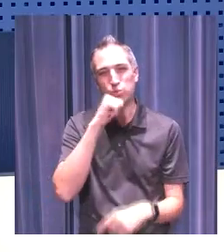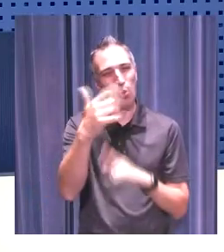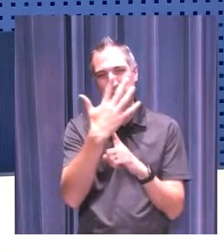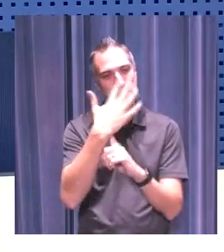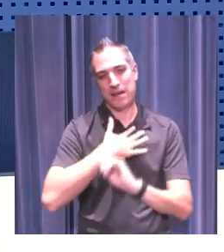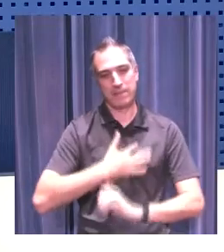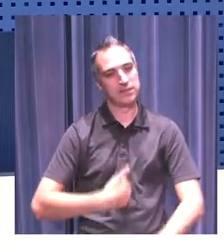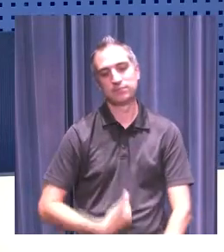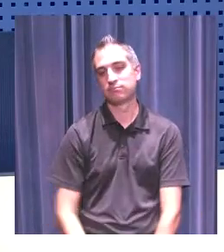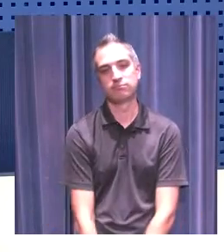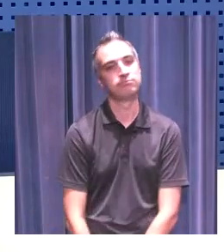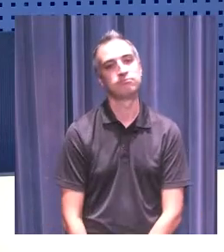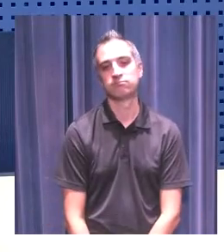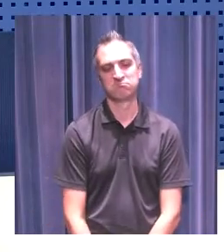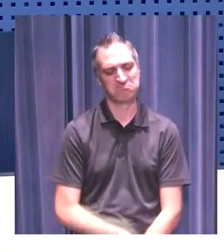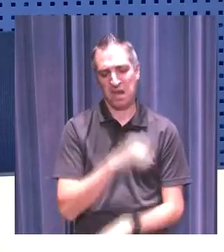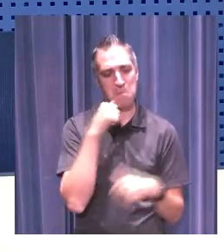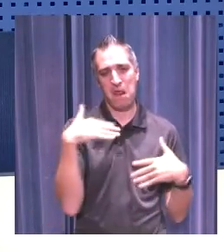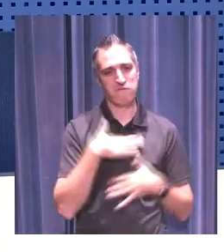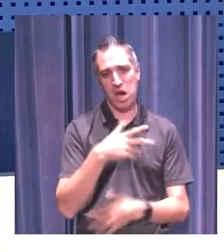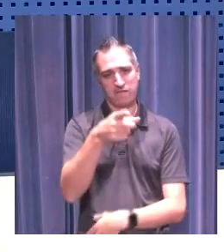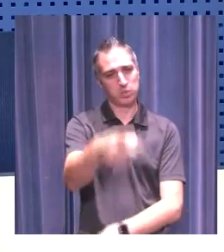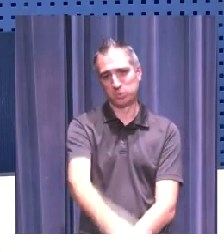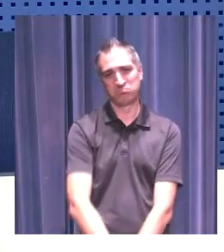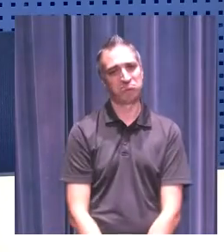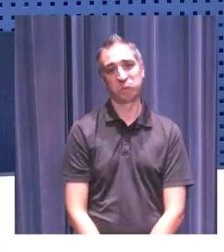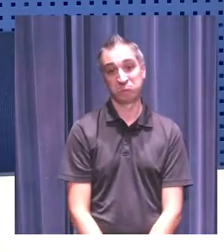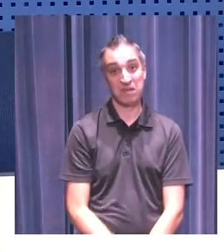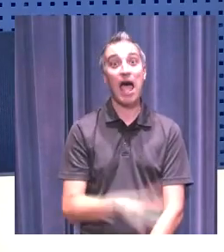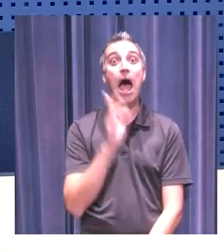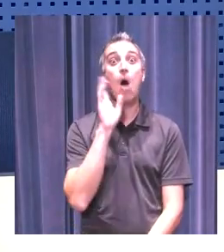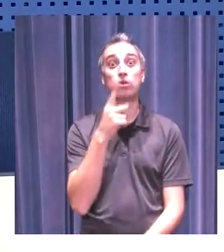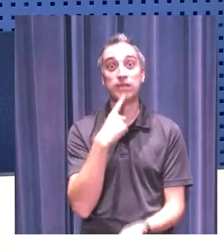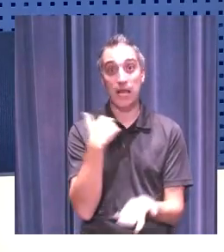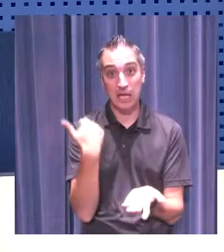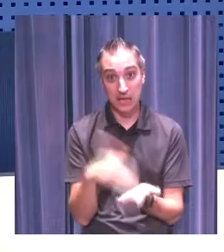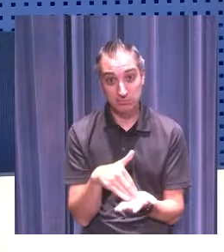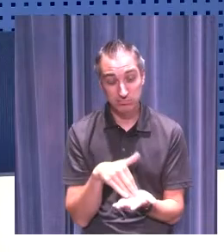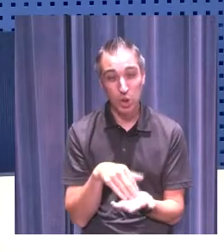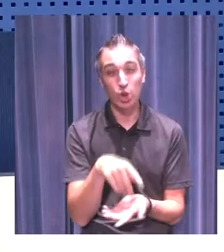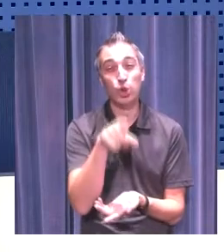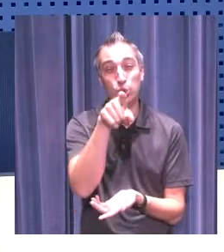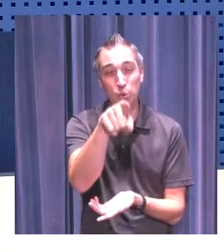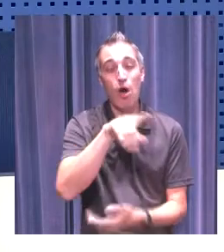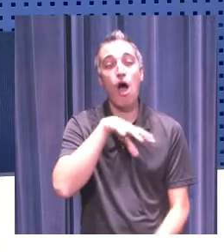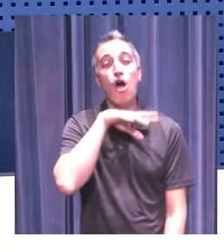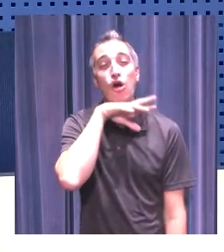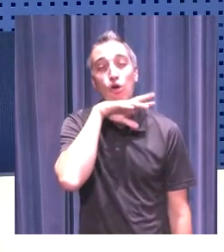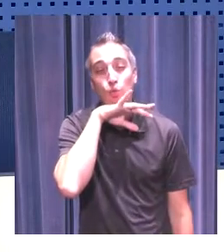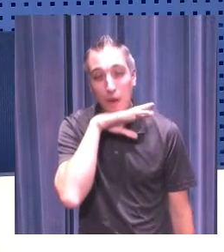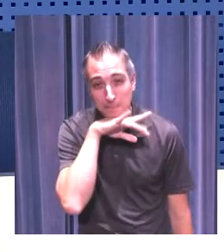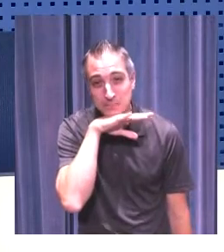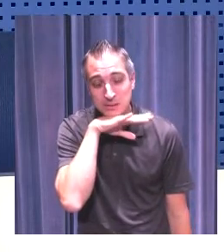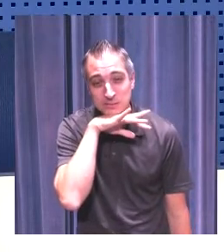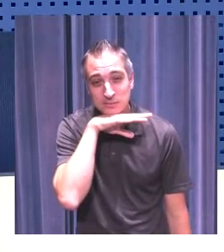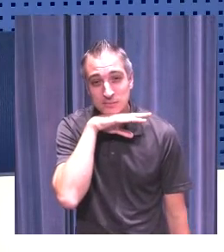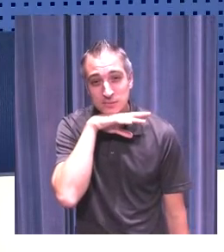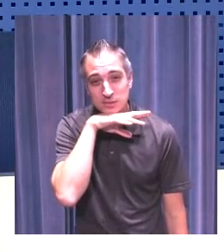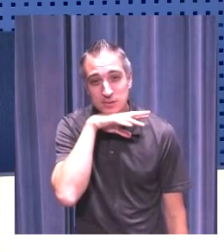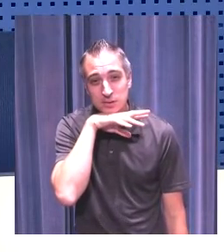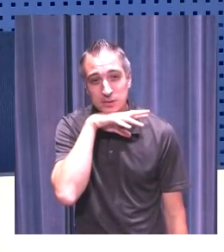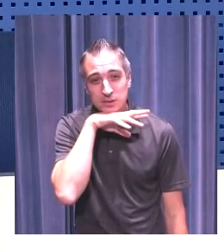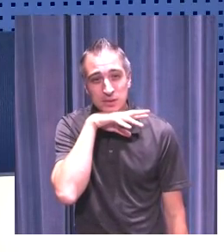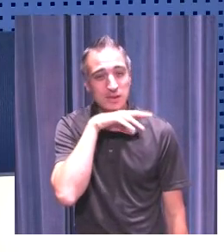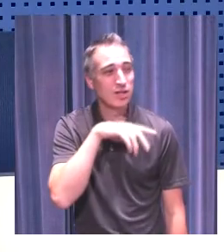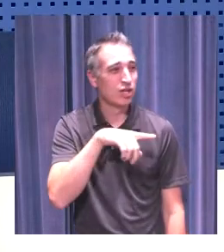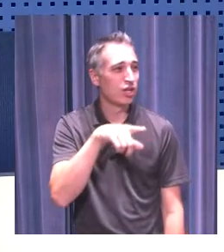me. I am not afraid of you. And I'm gonna say it again. You are corrupt. You are a